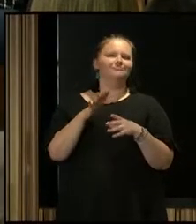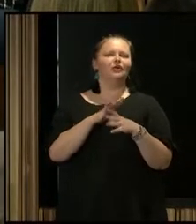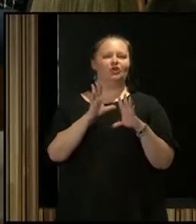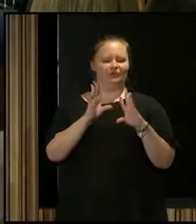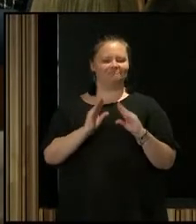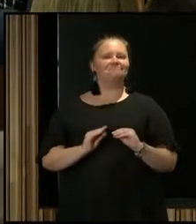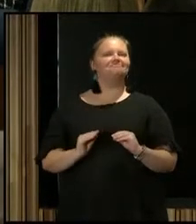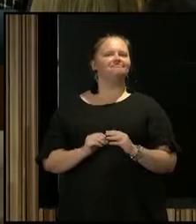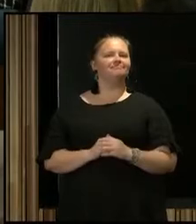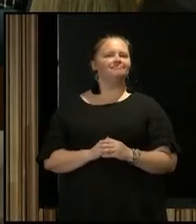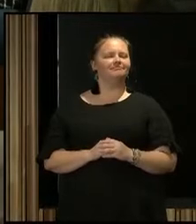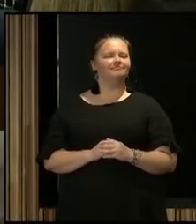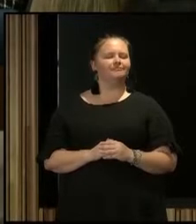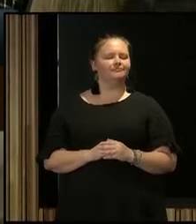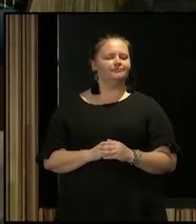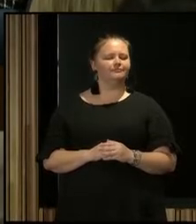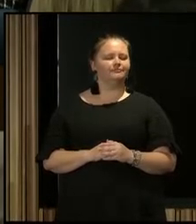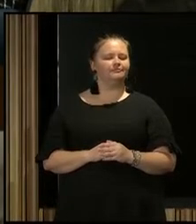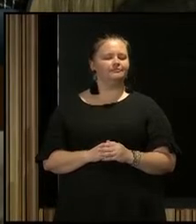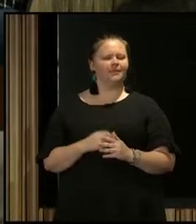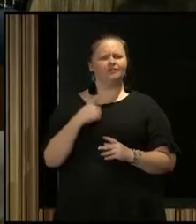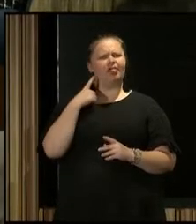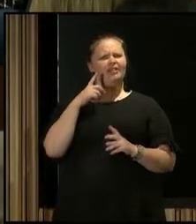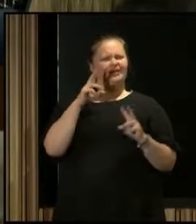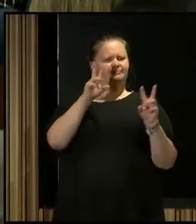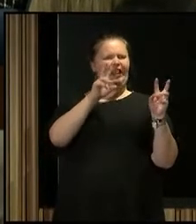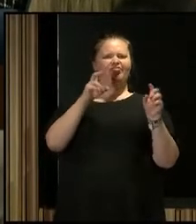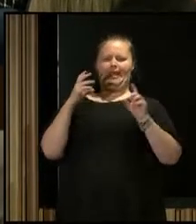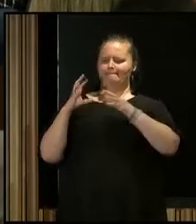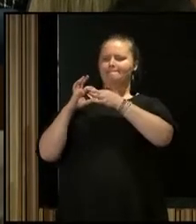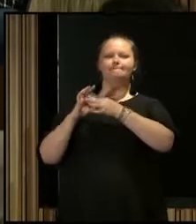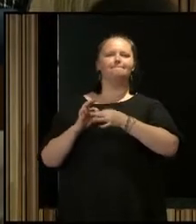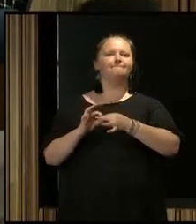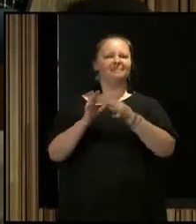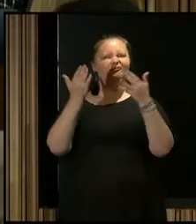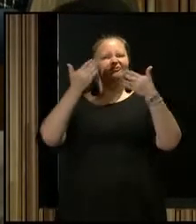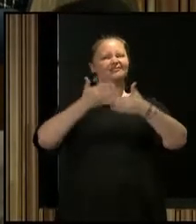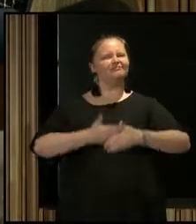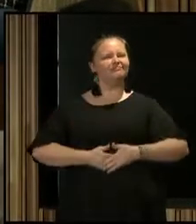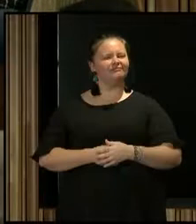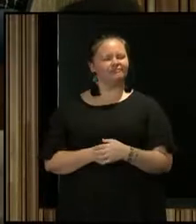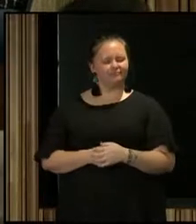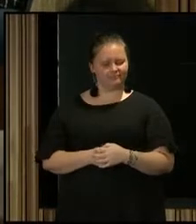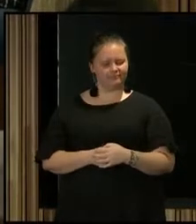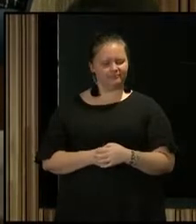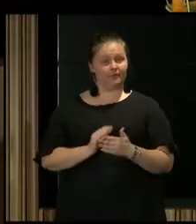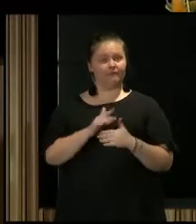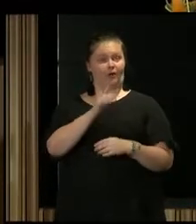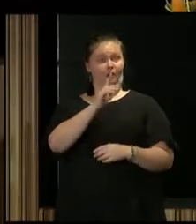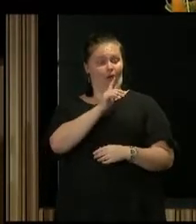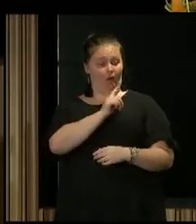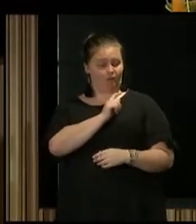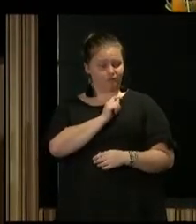Astrid, because I think there is such a theme through everything you have said this evening about honesty